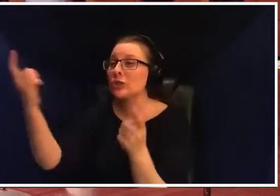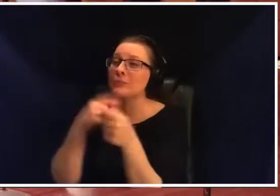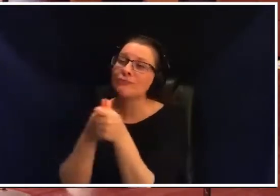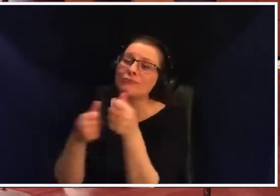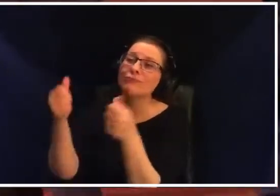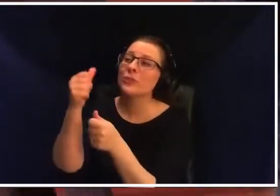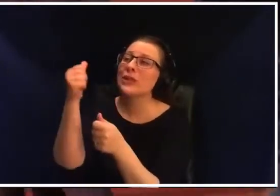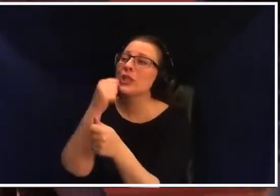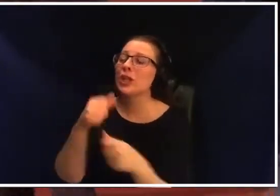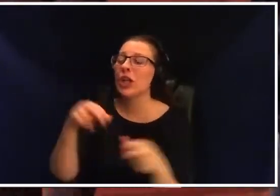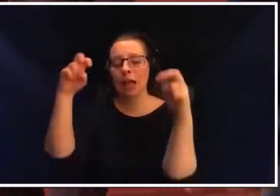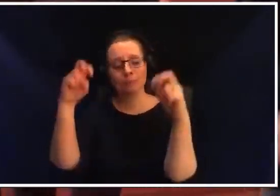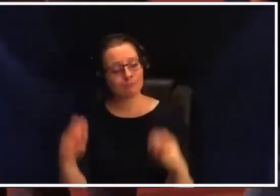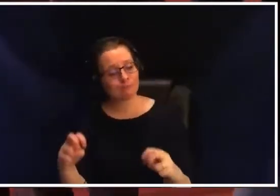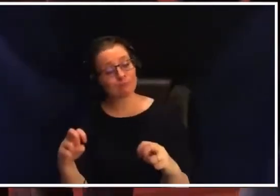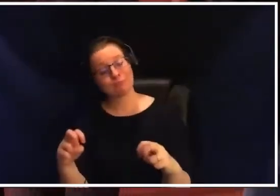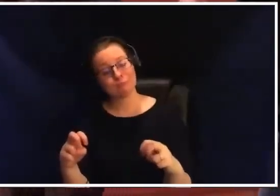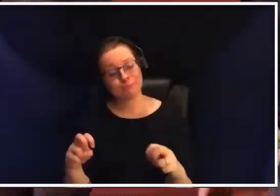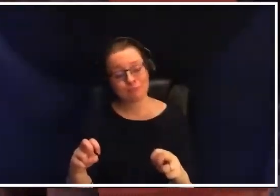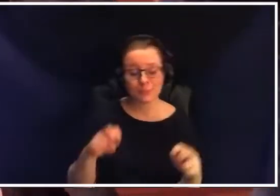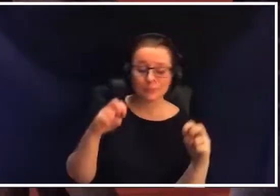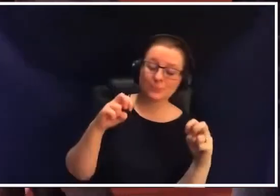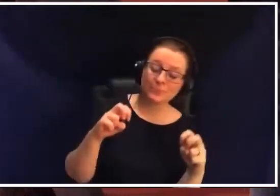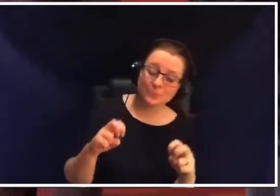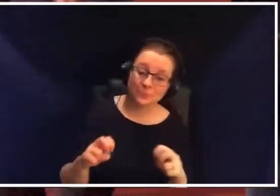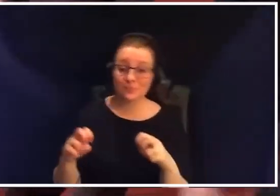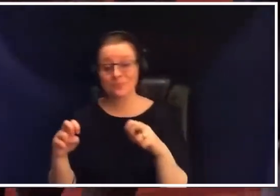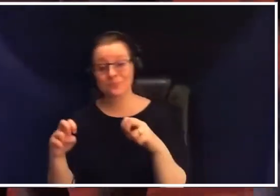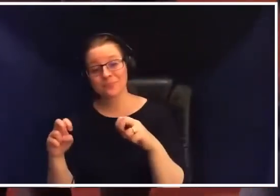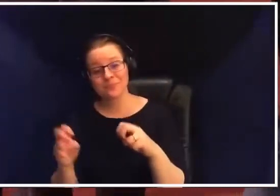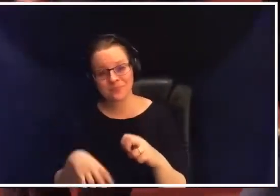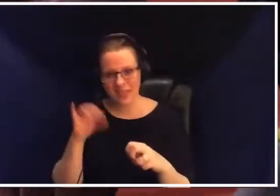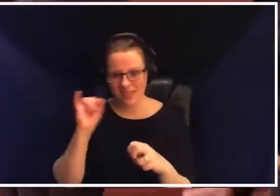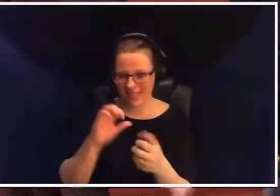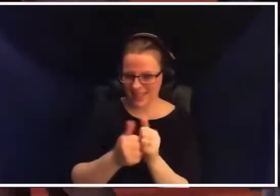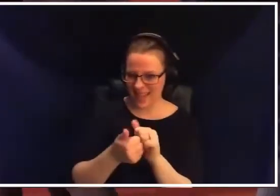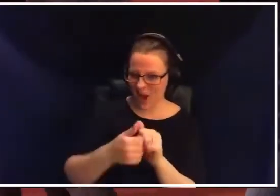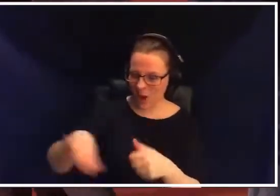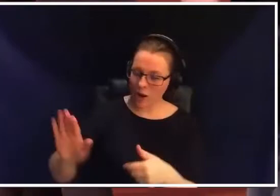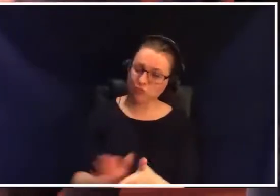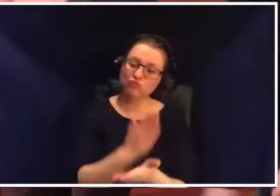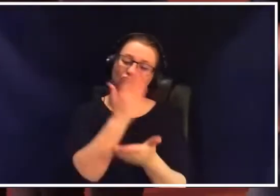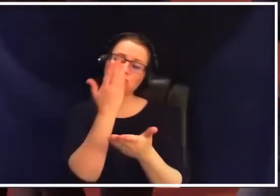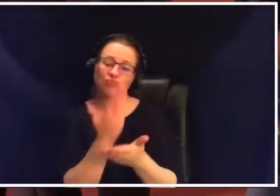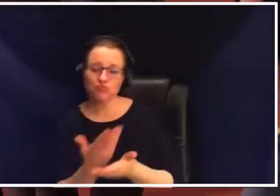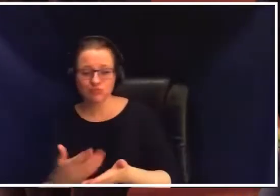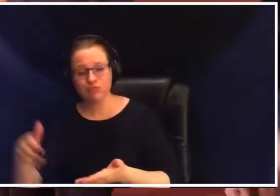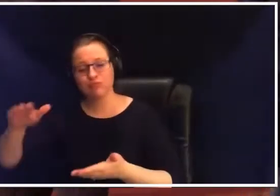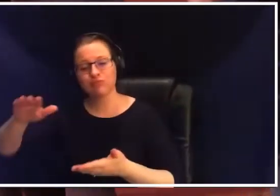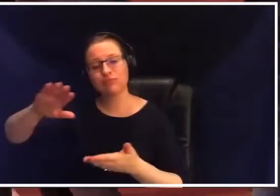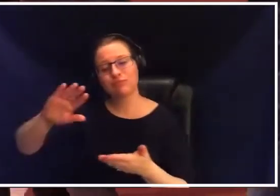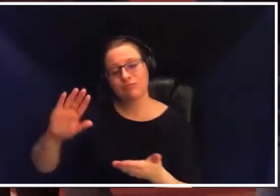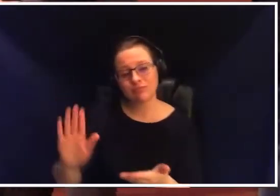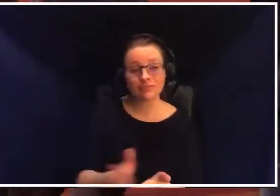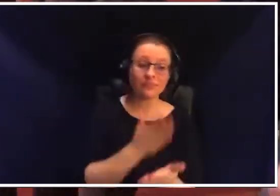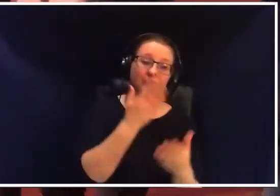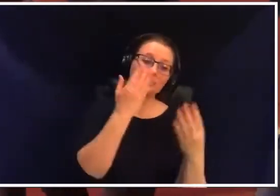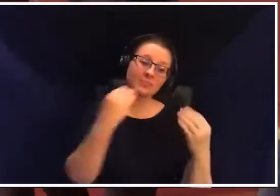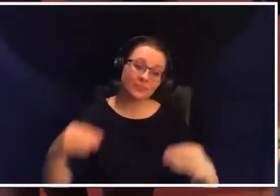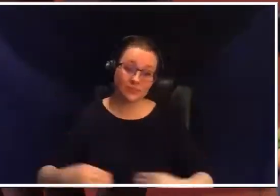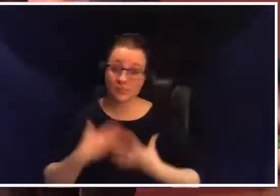knee. Oom-pa-pa, oom-pa-pa, that's how it goes. Oom-pa-pa, oom-pa-pa,